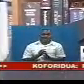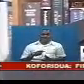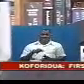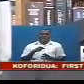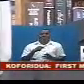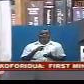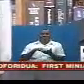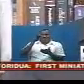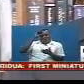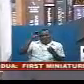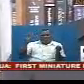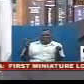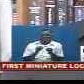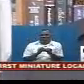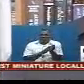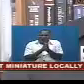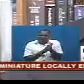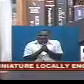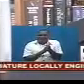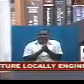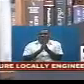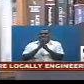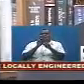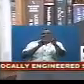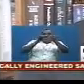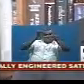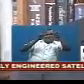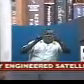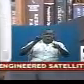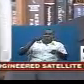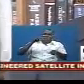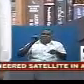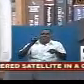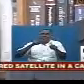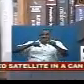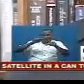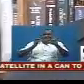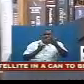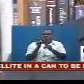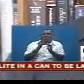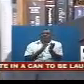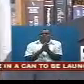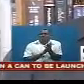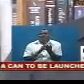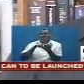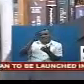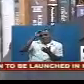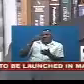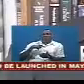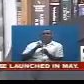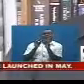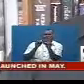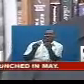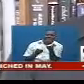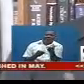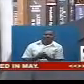have students who are quite interested in space science and satellite technology, and we